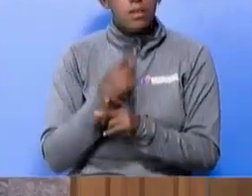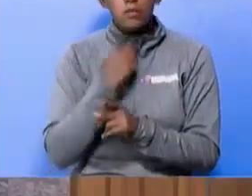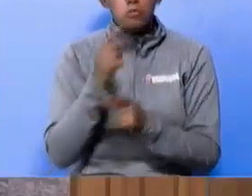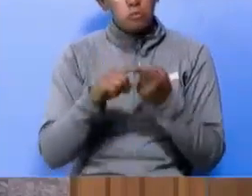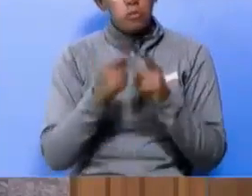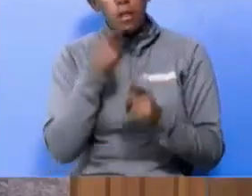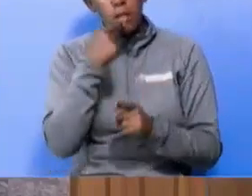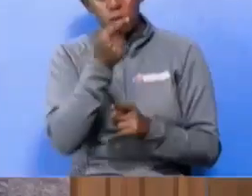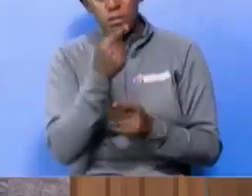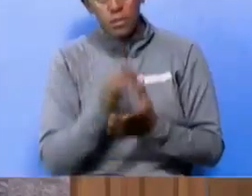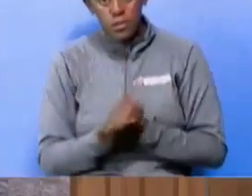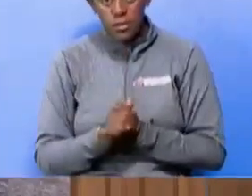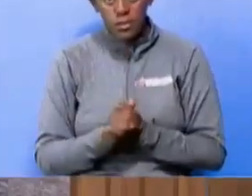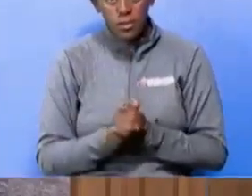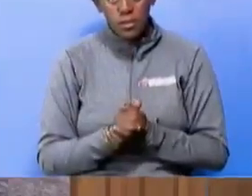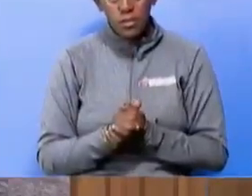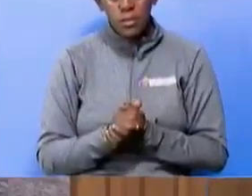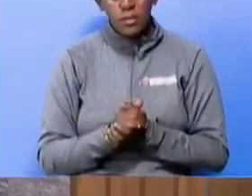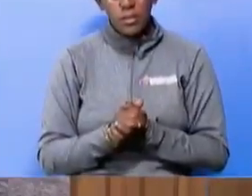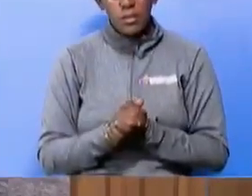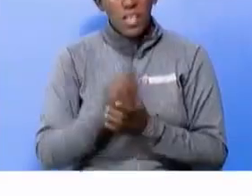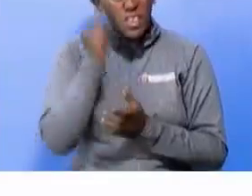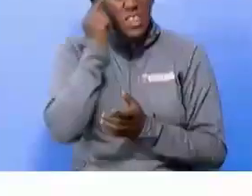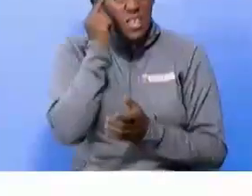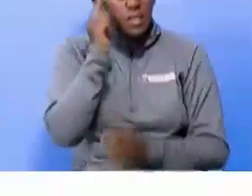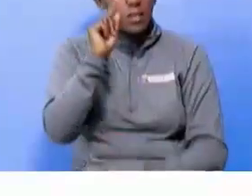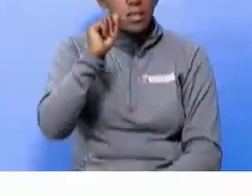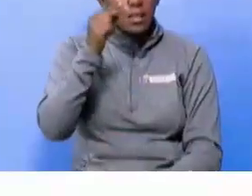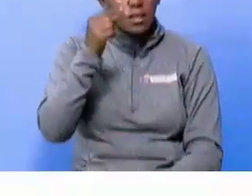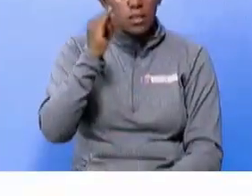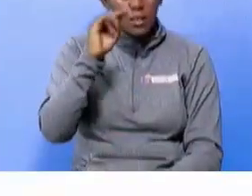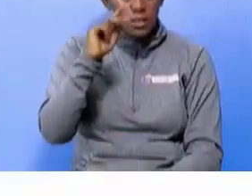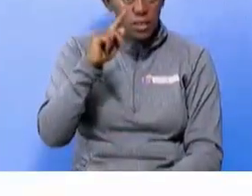friend. Think, thought.